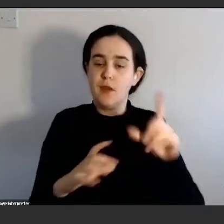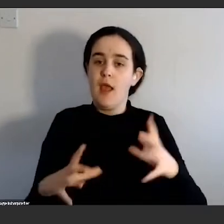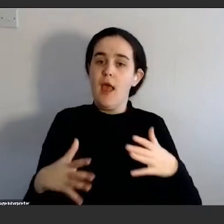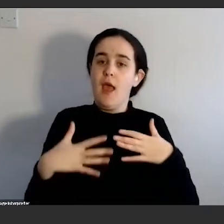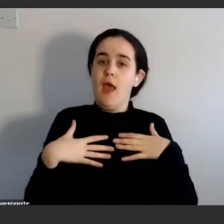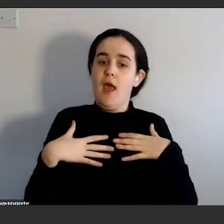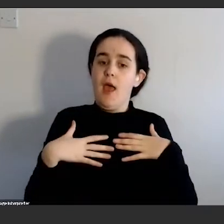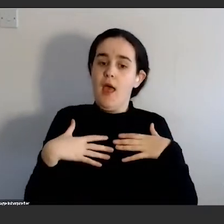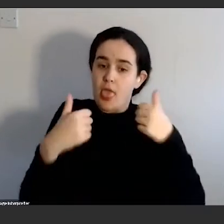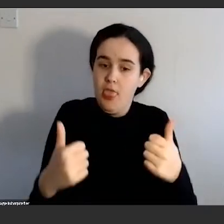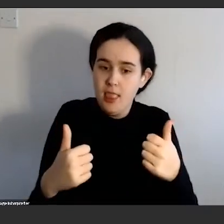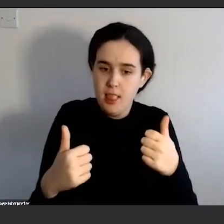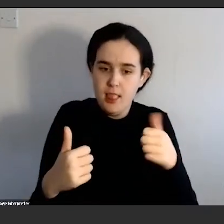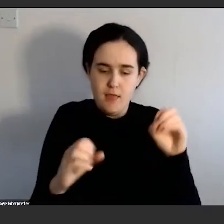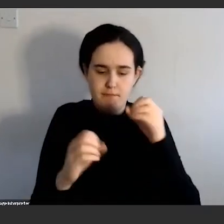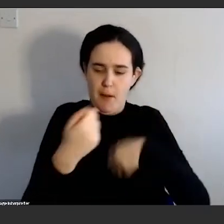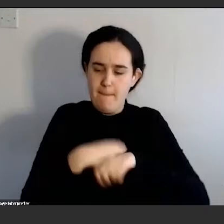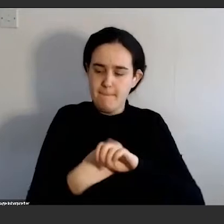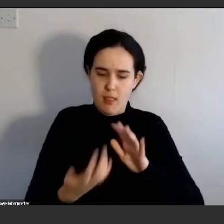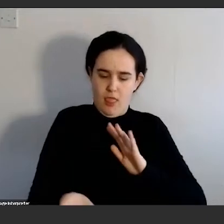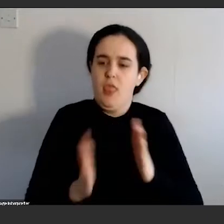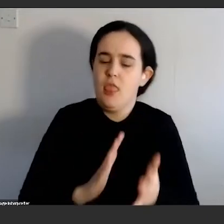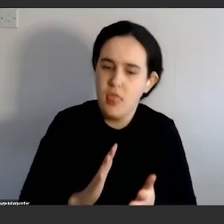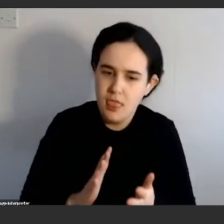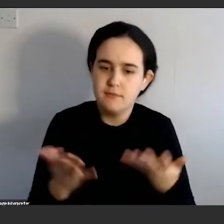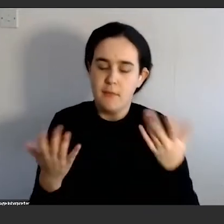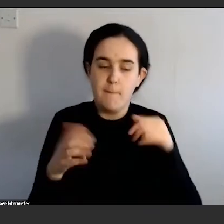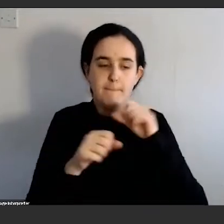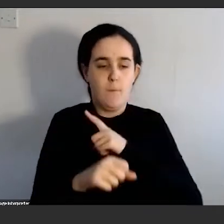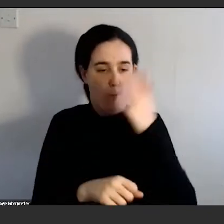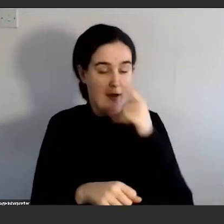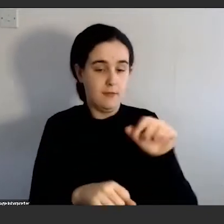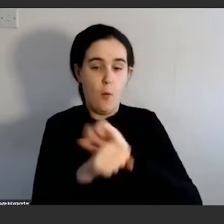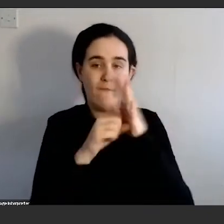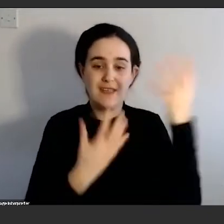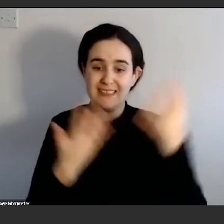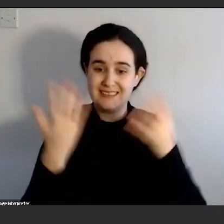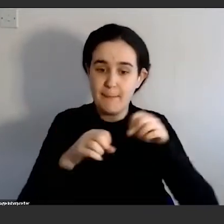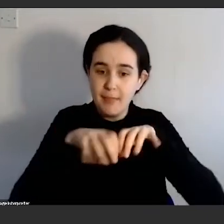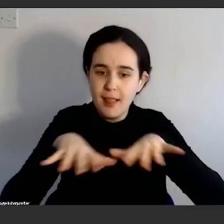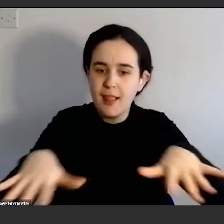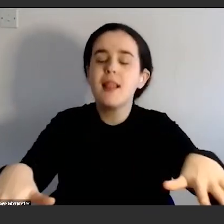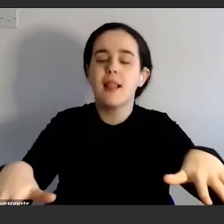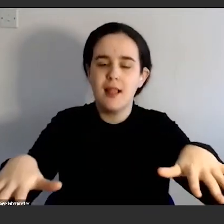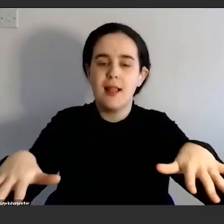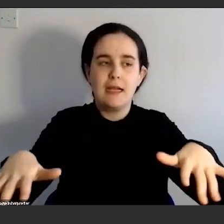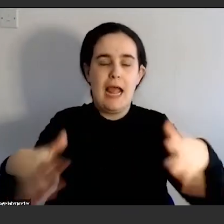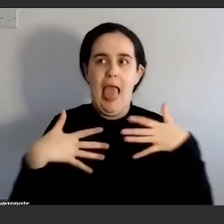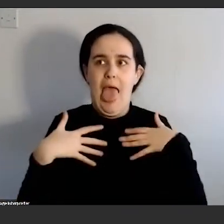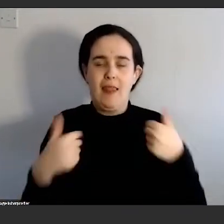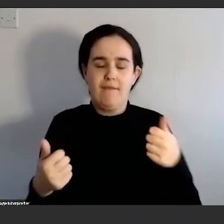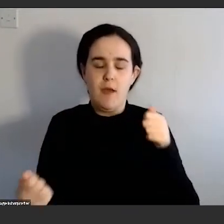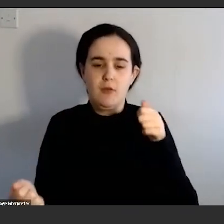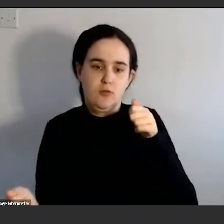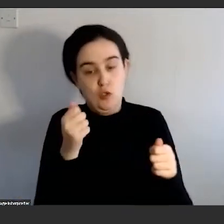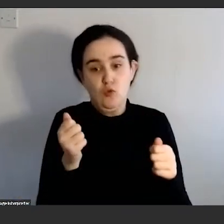governments. This is unacceptable. It's also largely preventable and